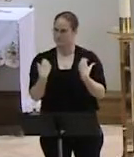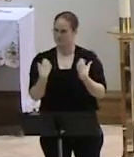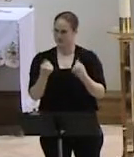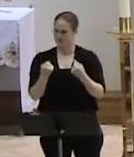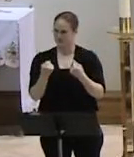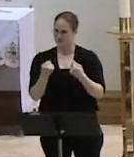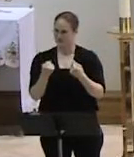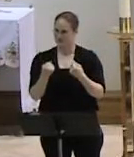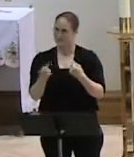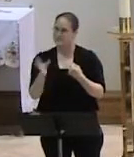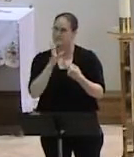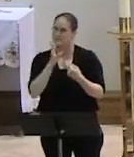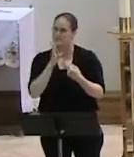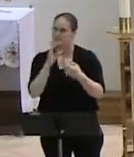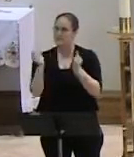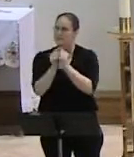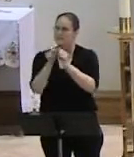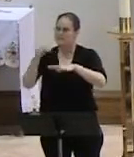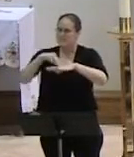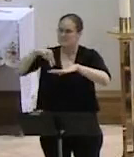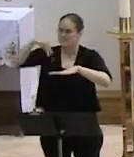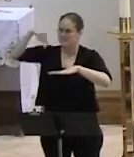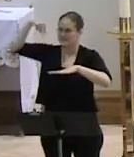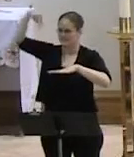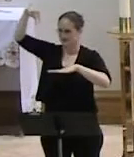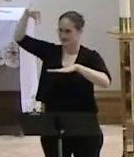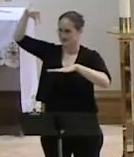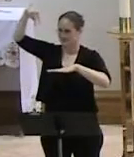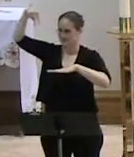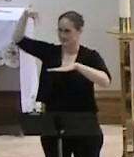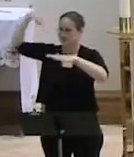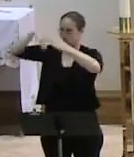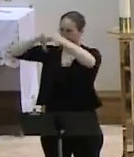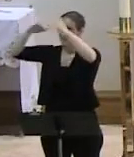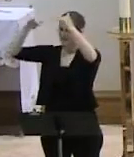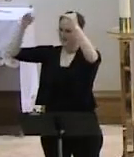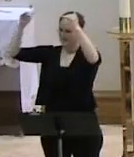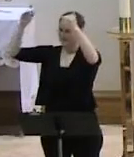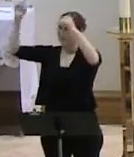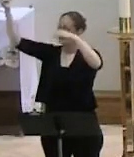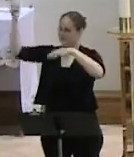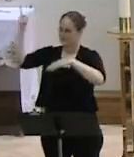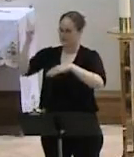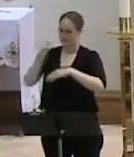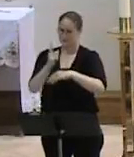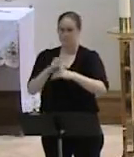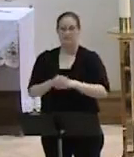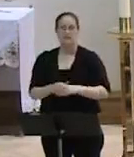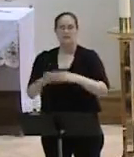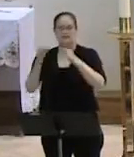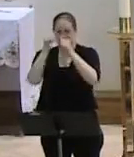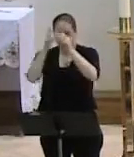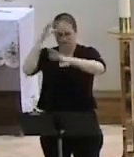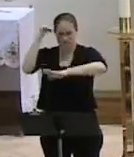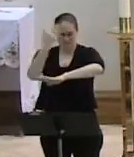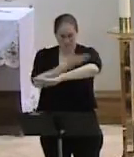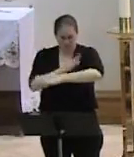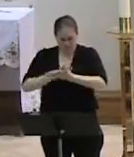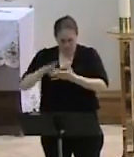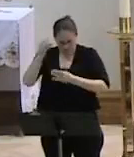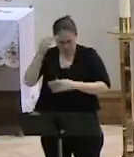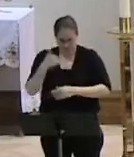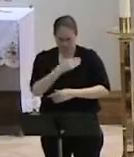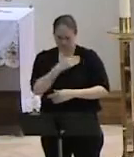on this Feast of the Ascension. God is always with you. In the name of the Father, and of the Son, and of the Holy